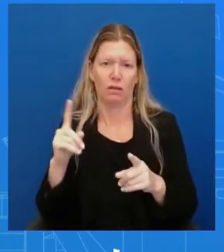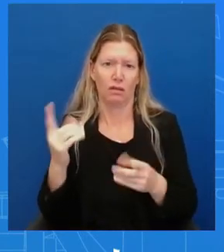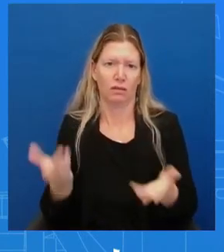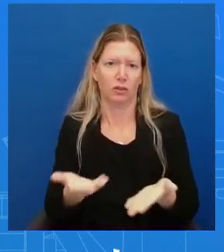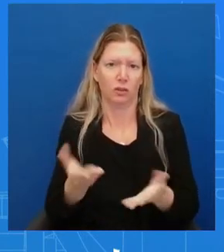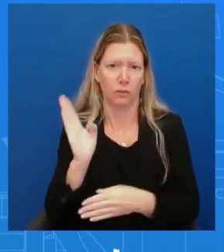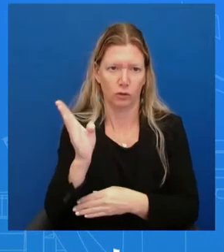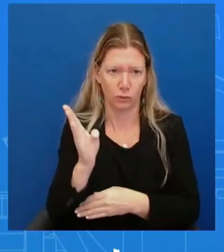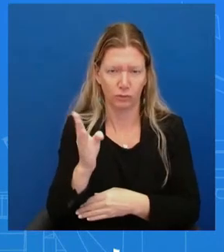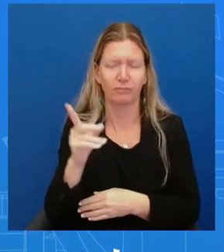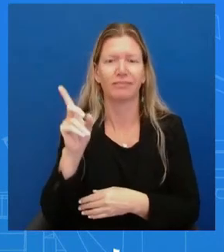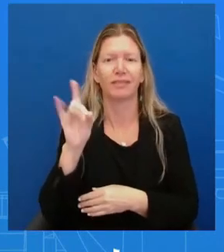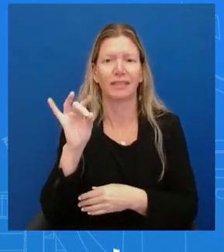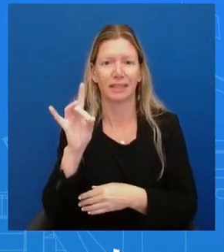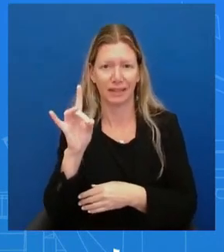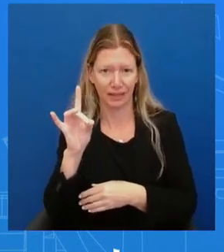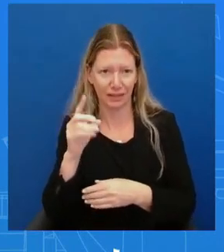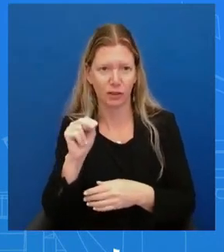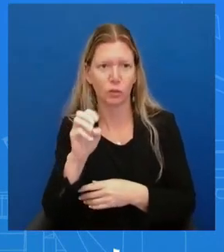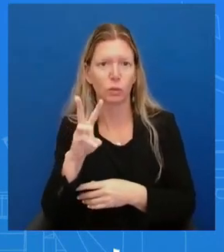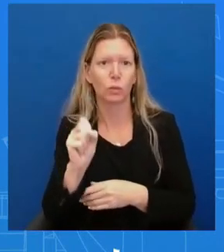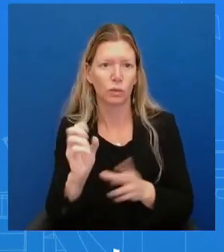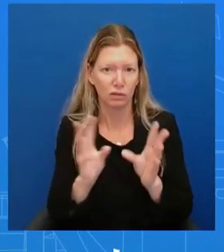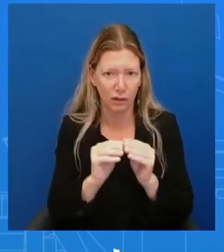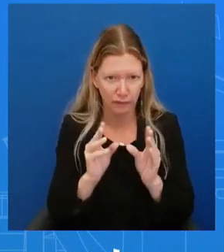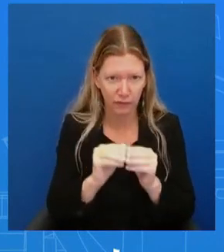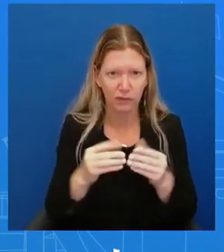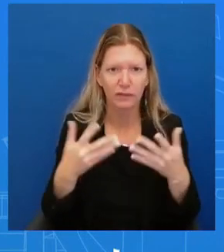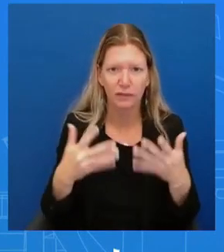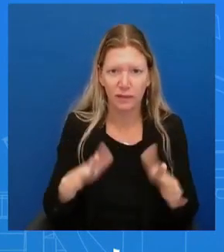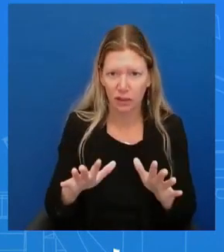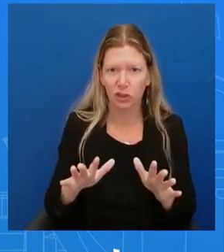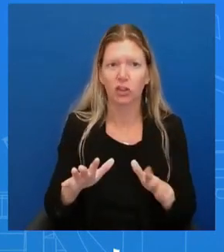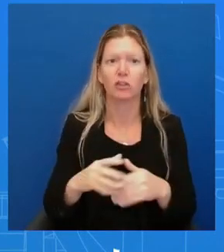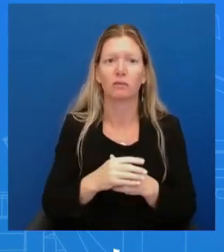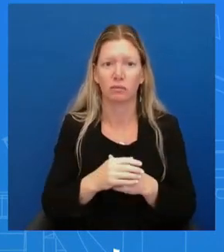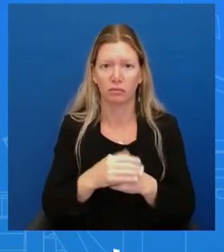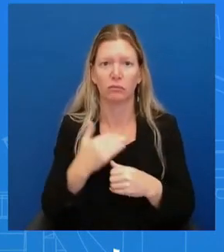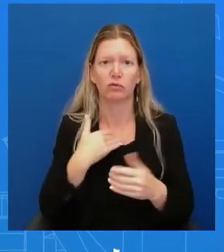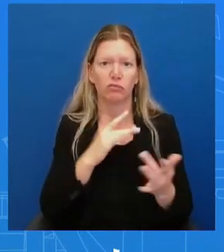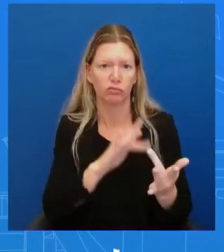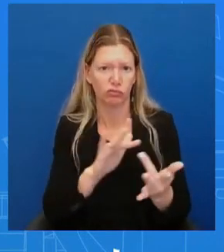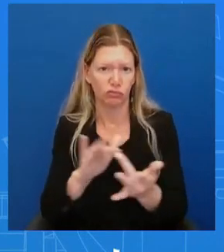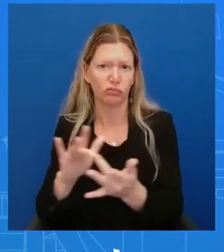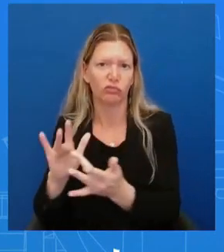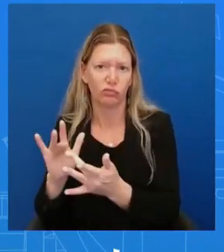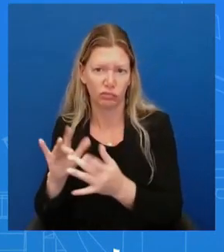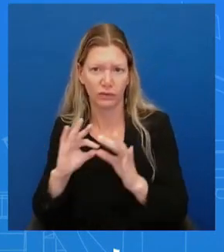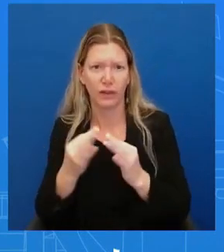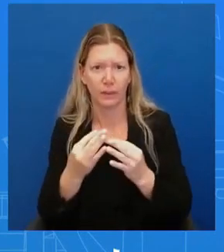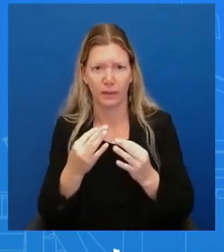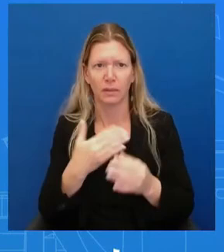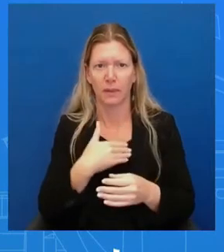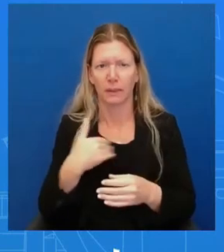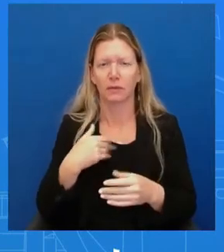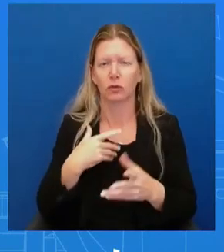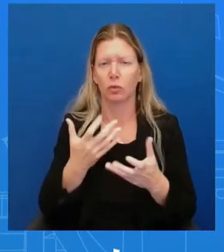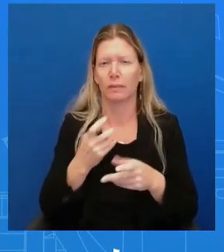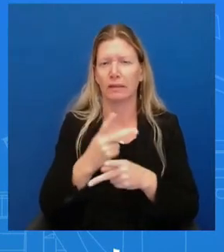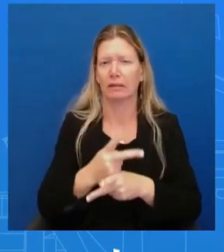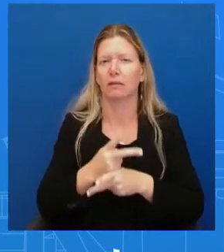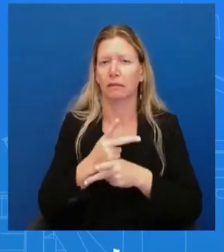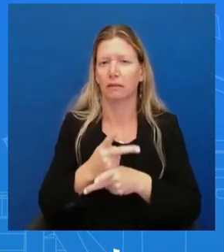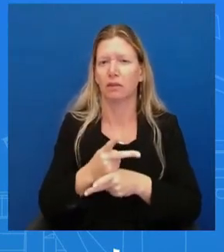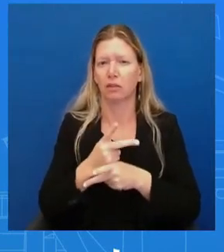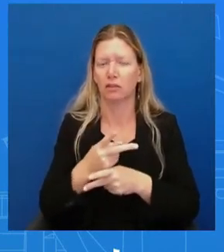So certainly we've been in touch with the family members. I just want to be super careful, and they are mourning at this time, and